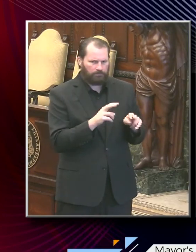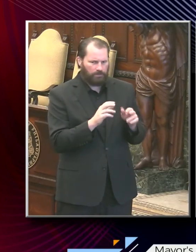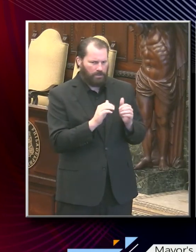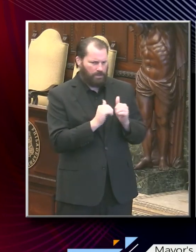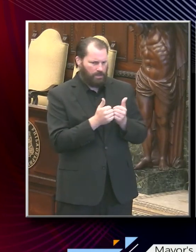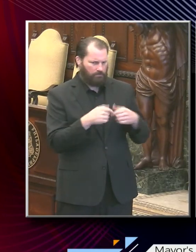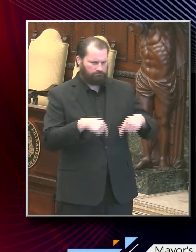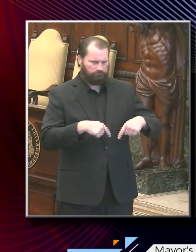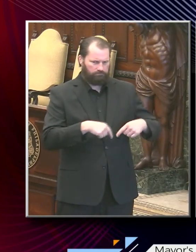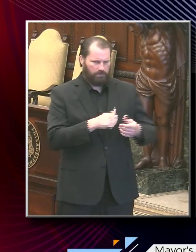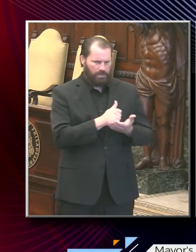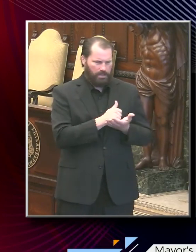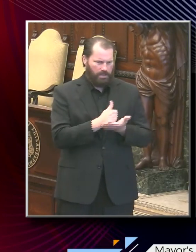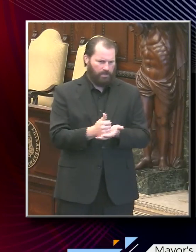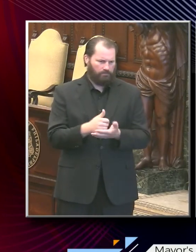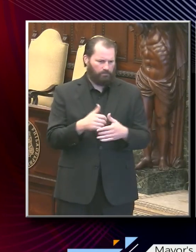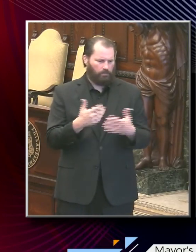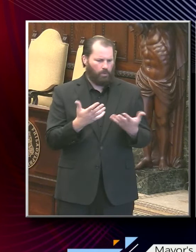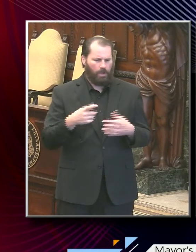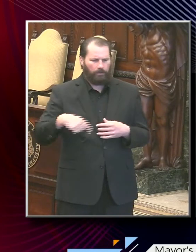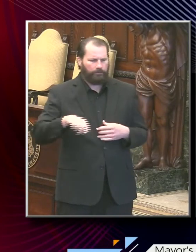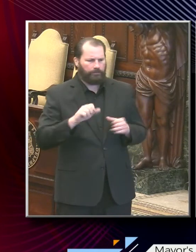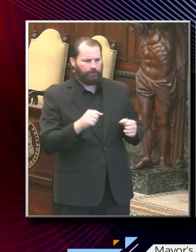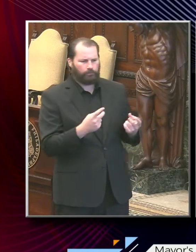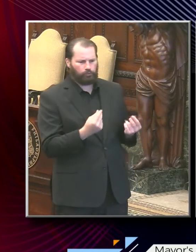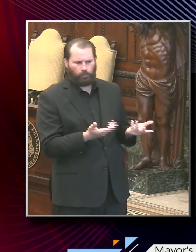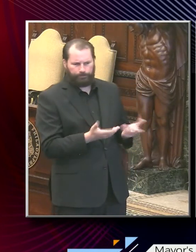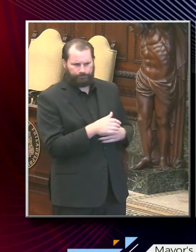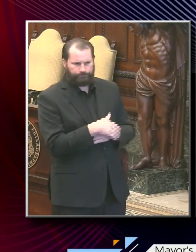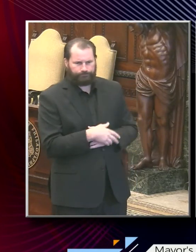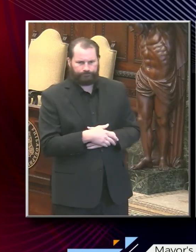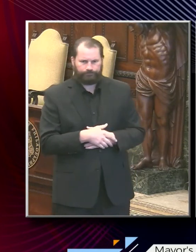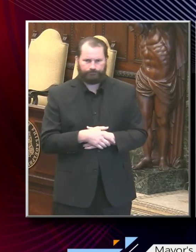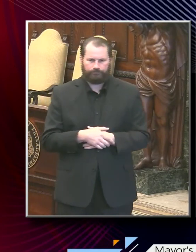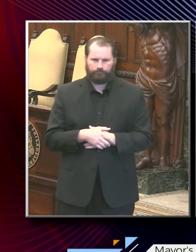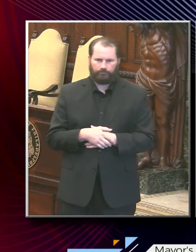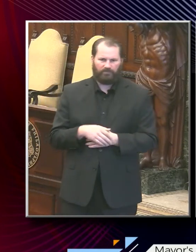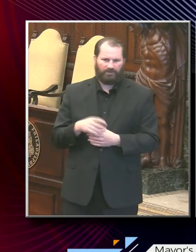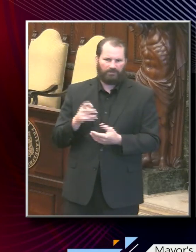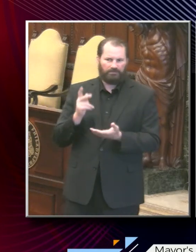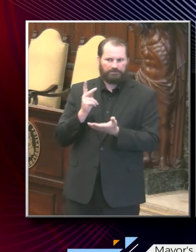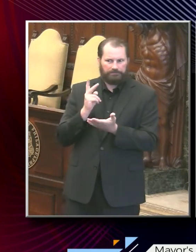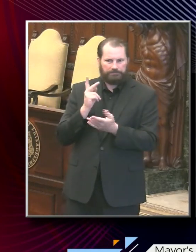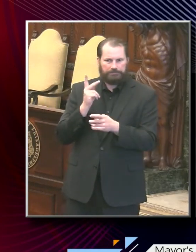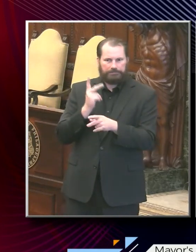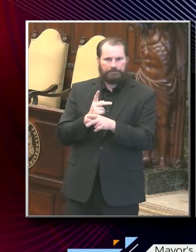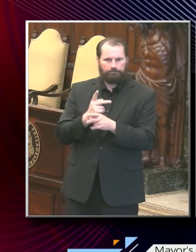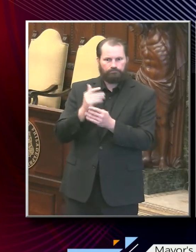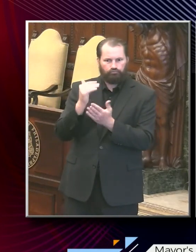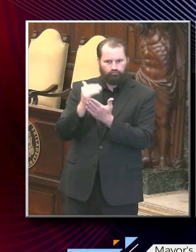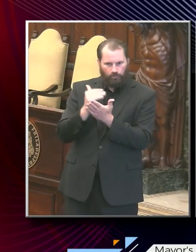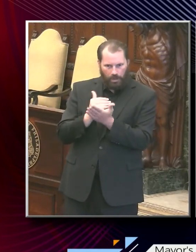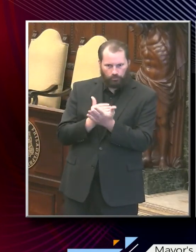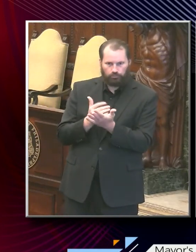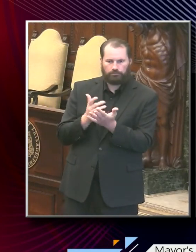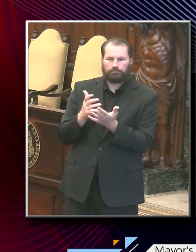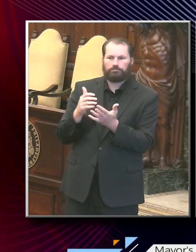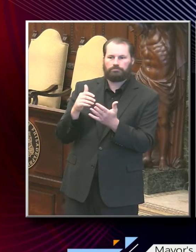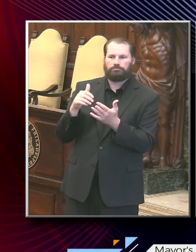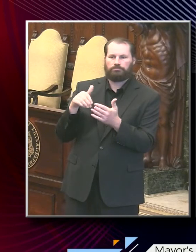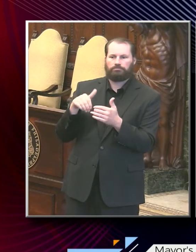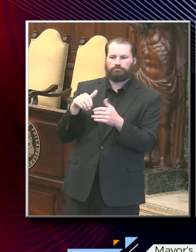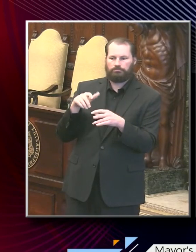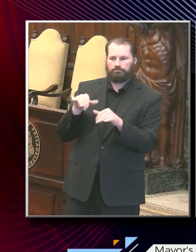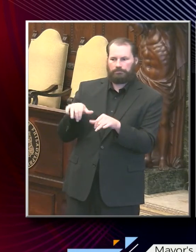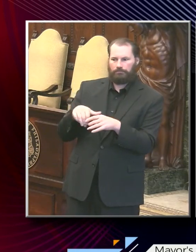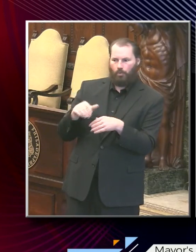Well, one thing they can do is keep records of what people are there. We are not requiring